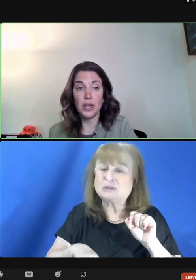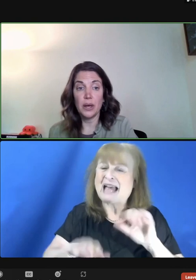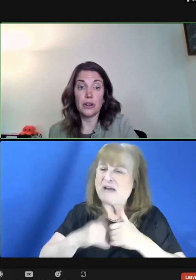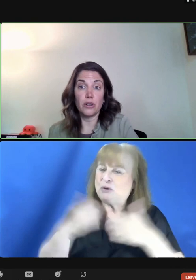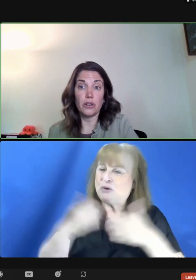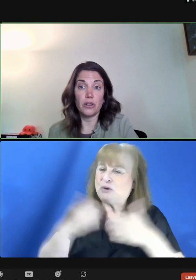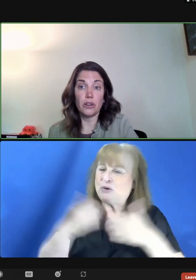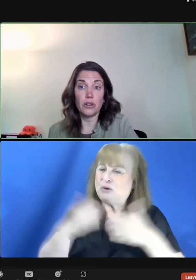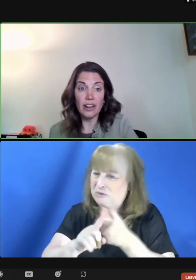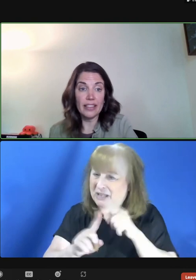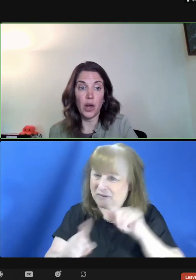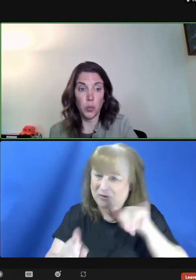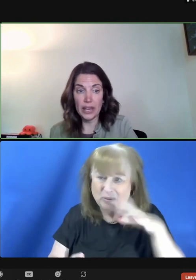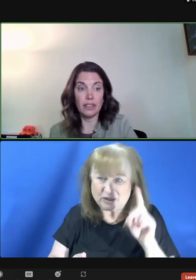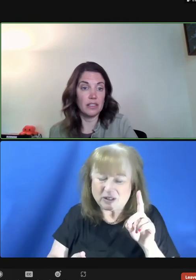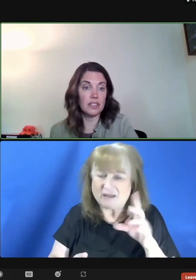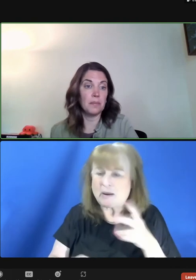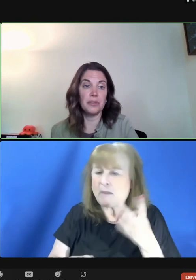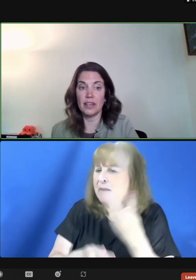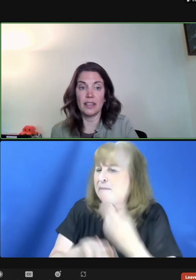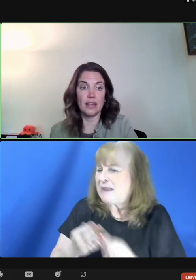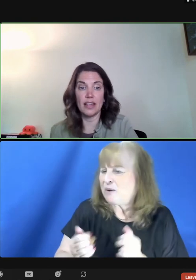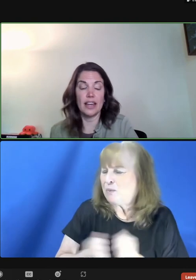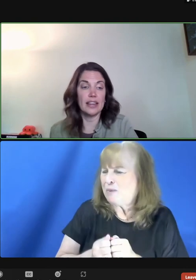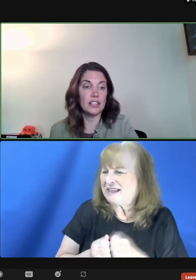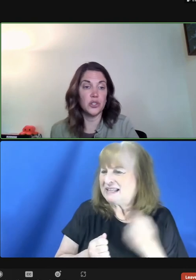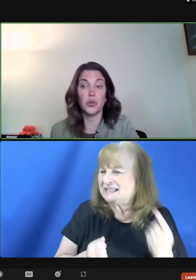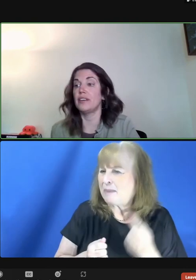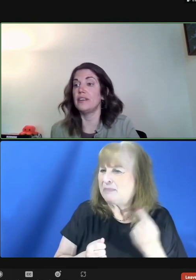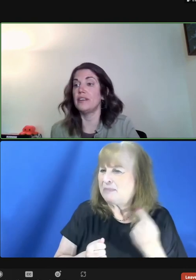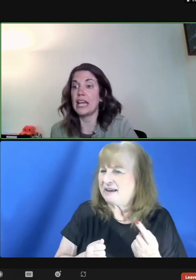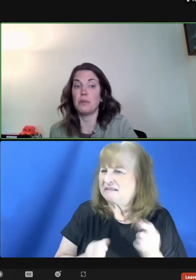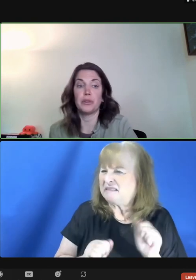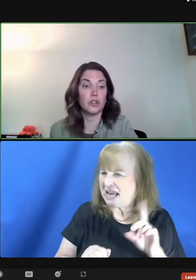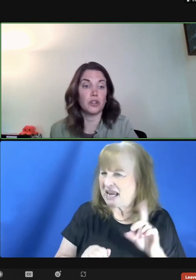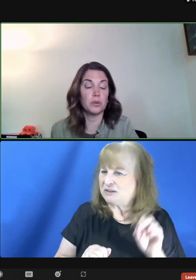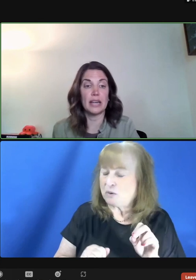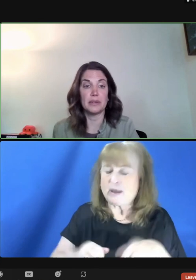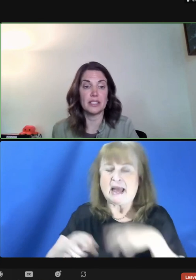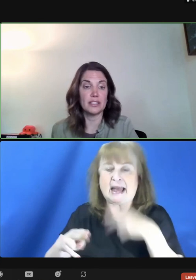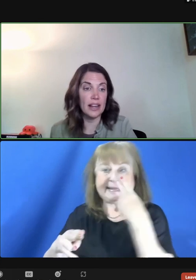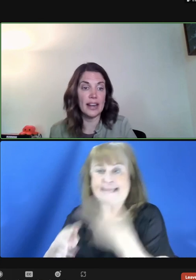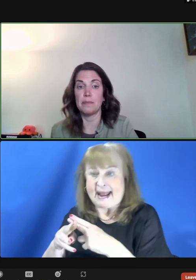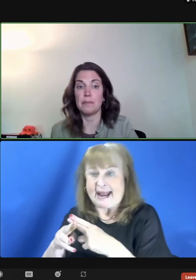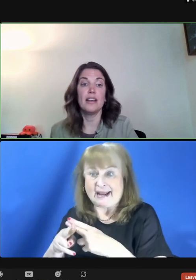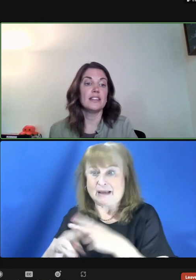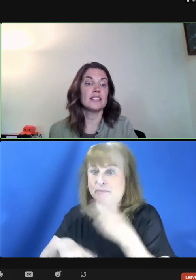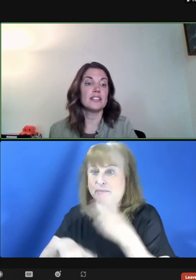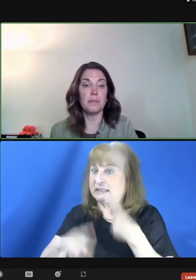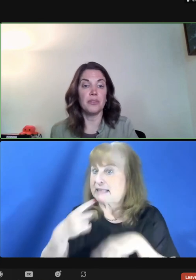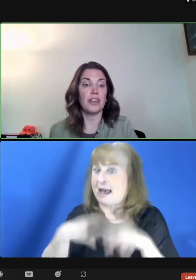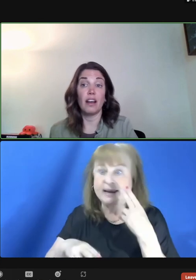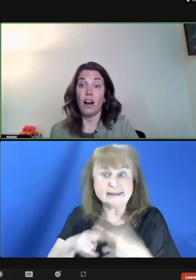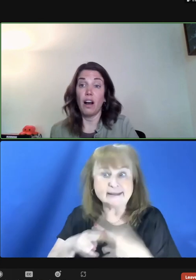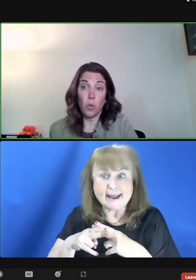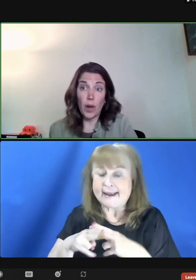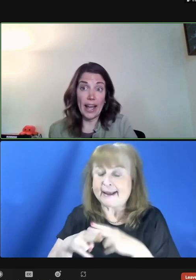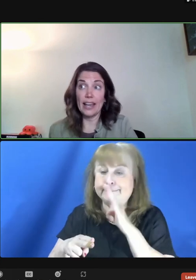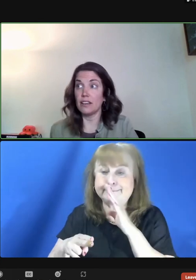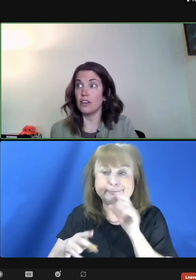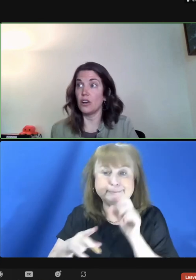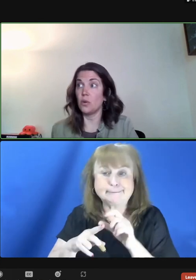to a child, but also pairing that with something that they can do, with a name, with a verbal name, a sign name,